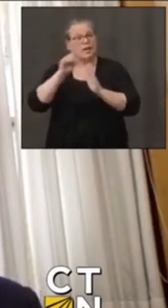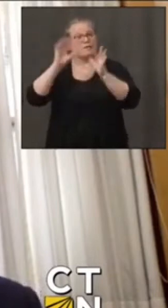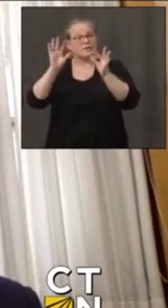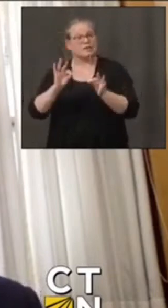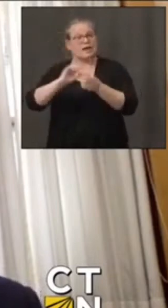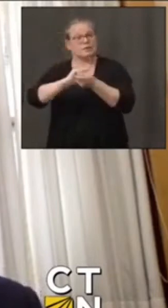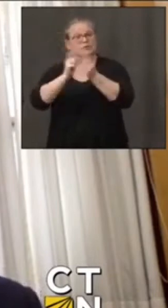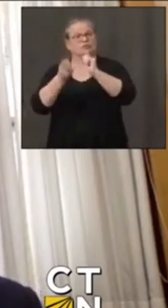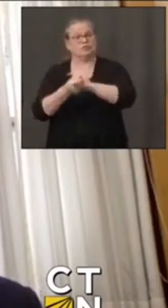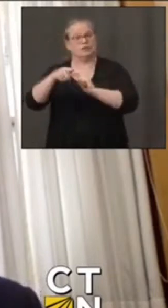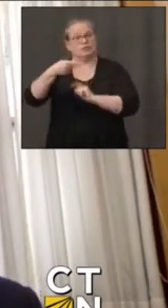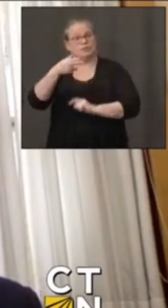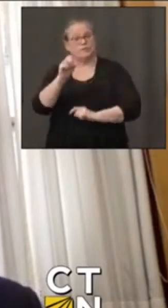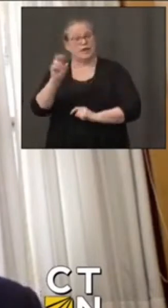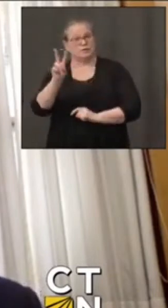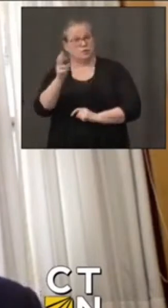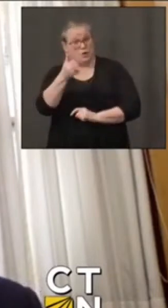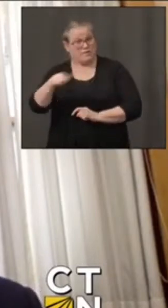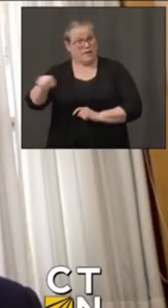2?